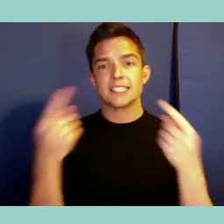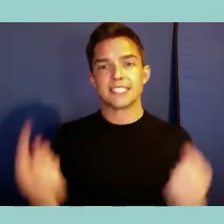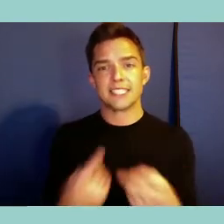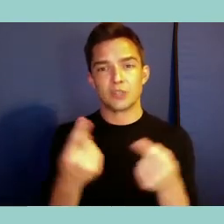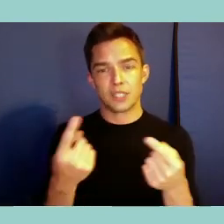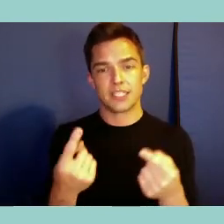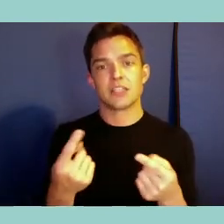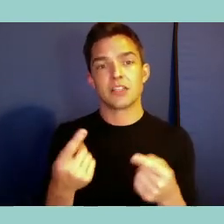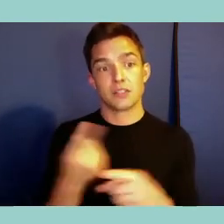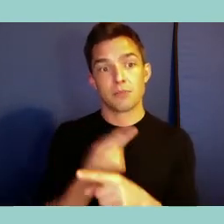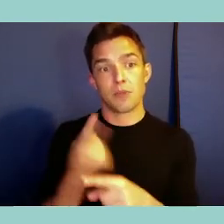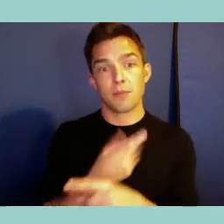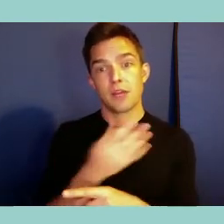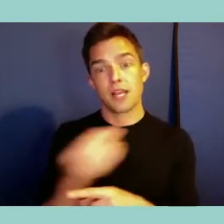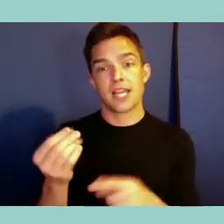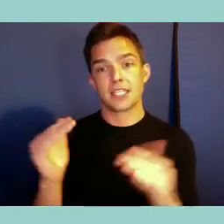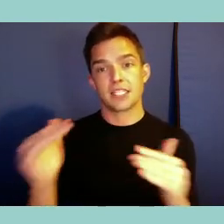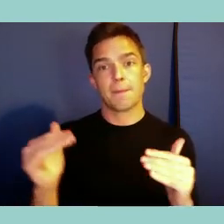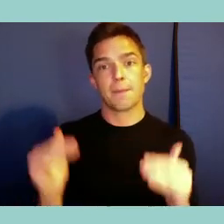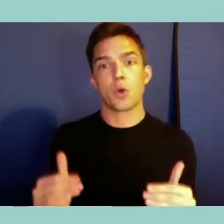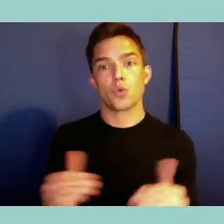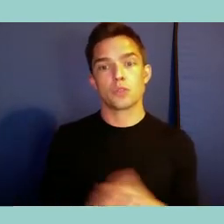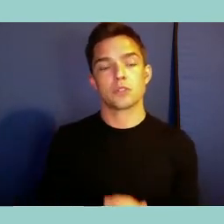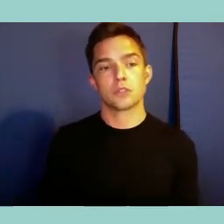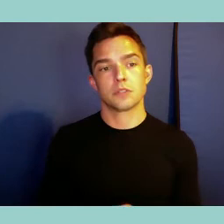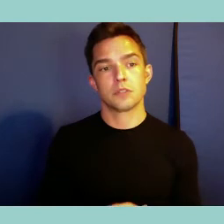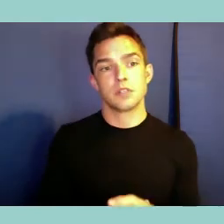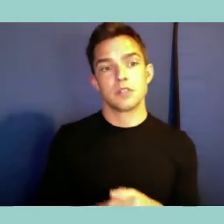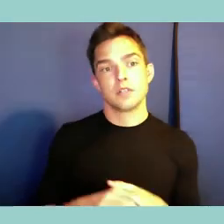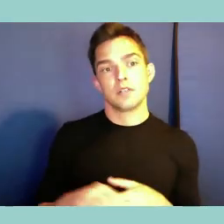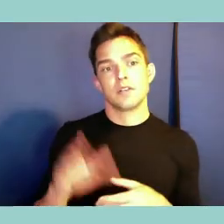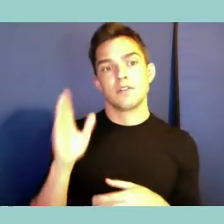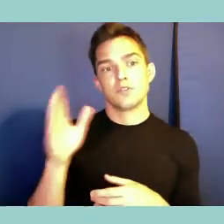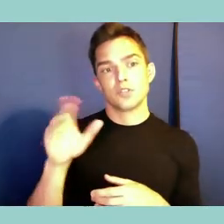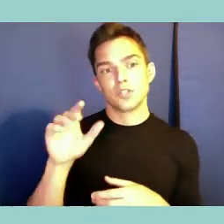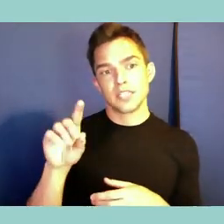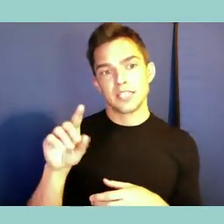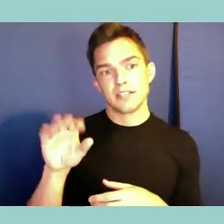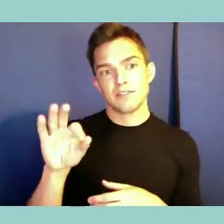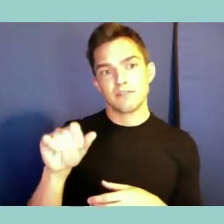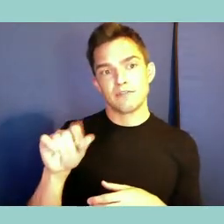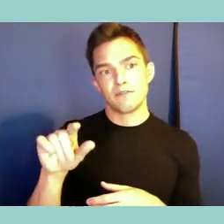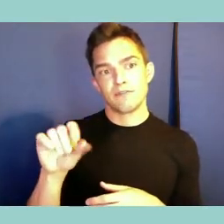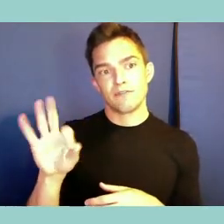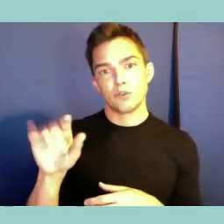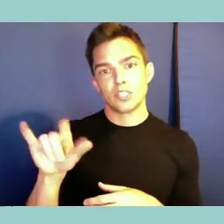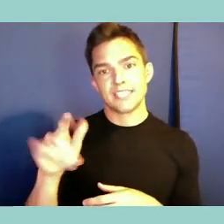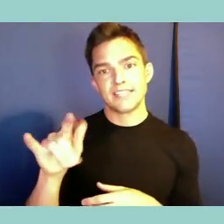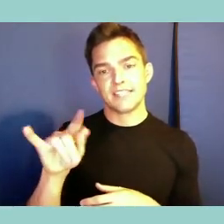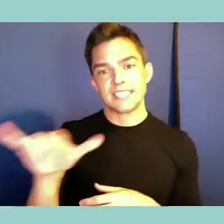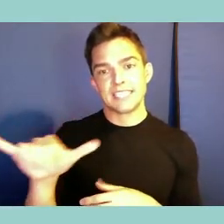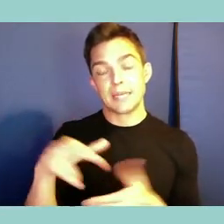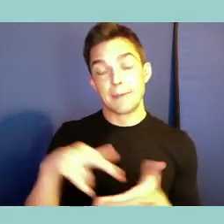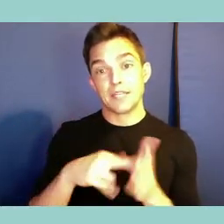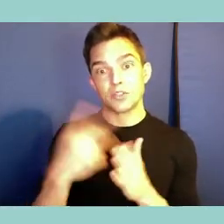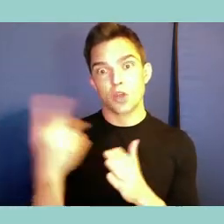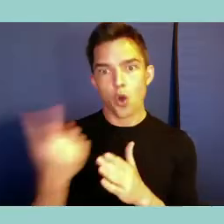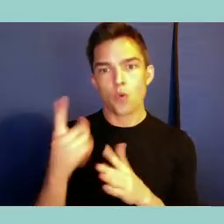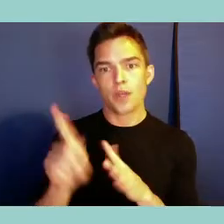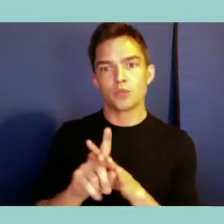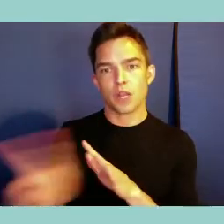and proposed. Friends, fugitivity means always running away from